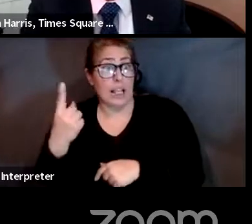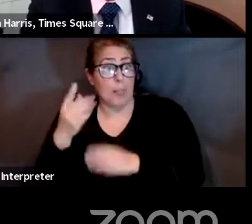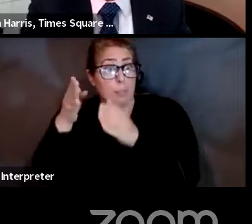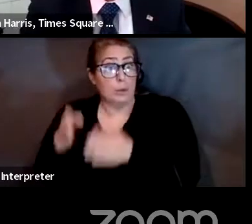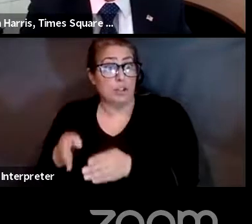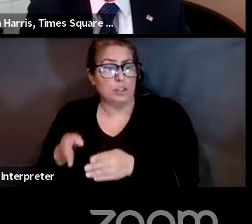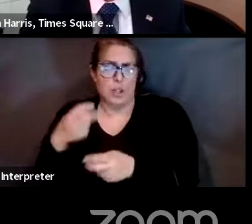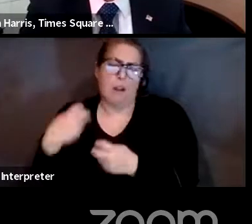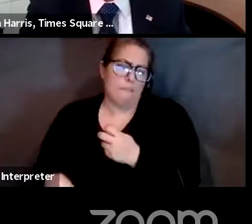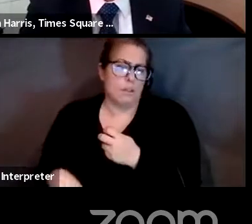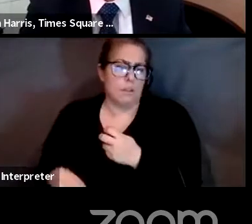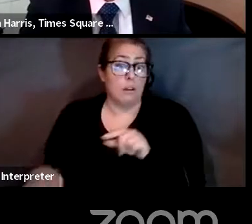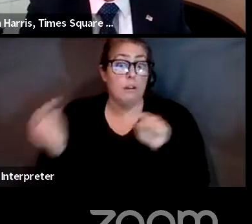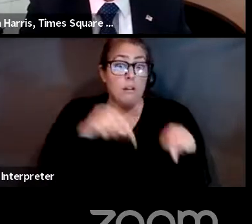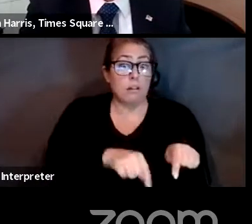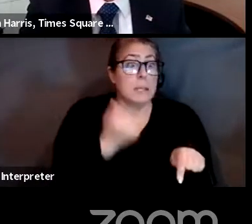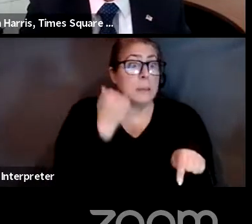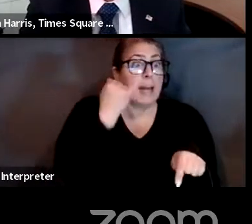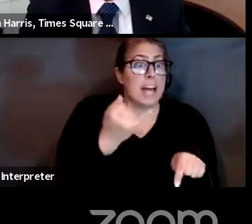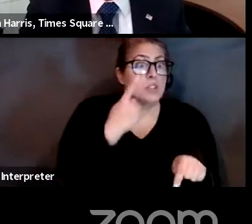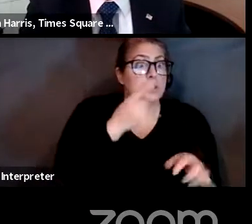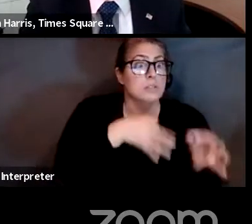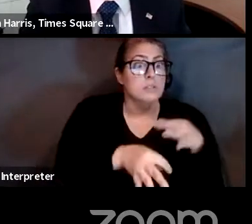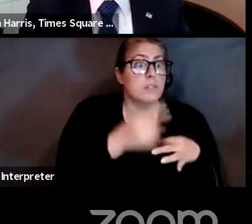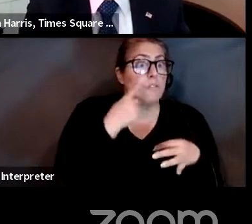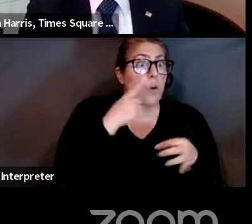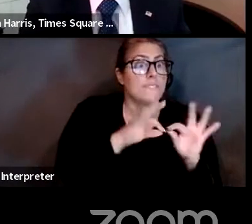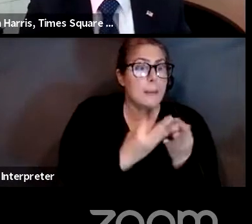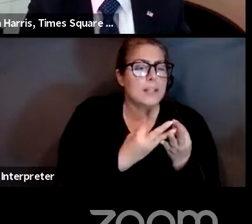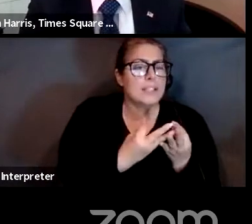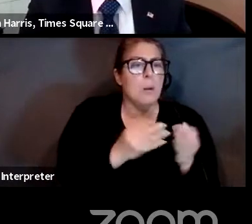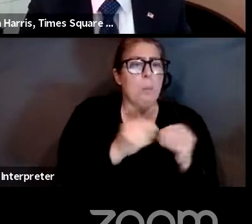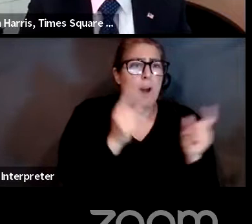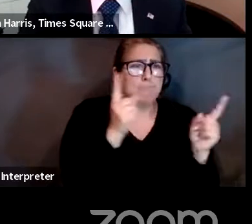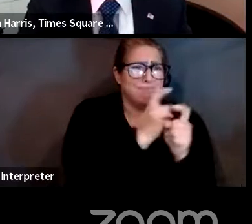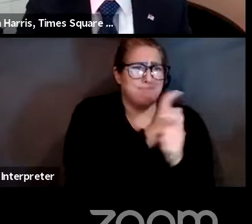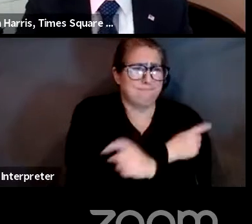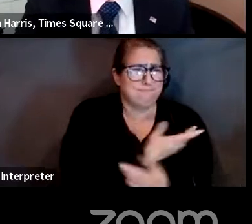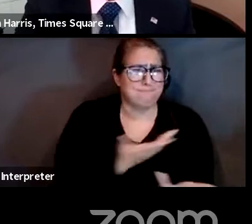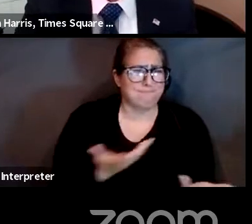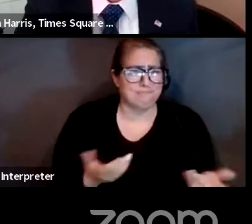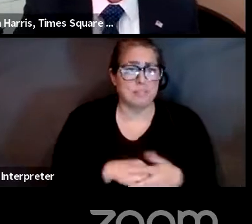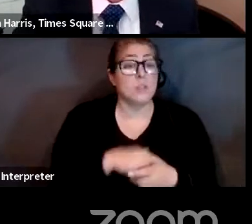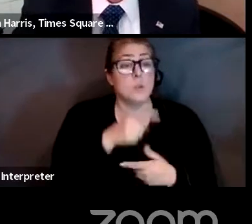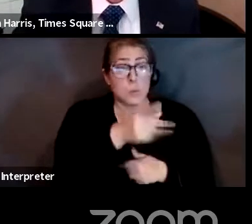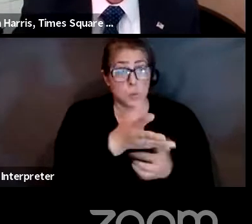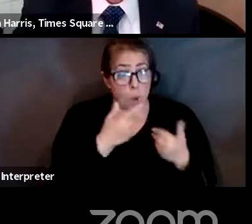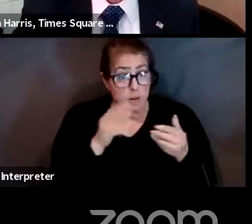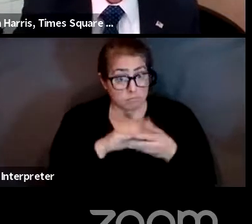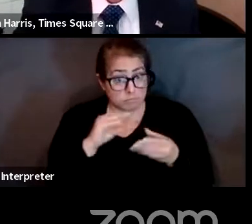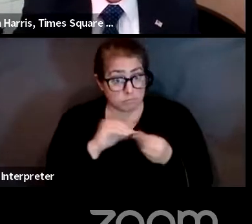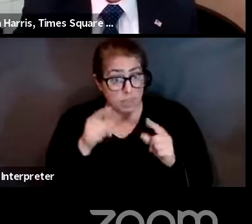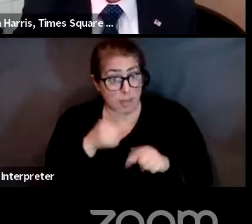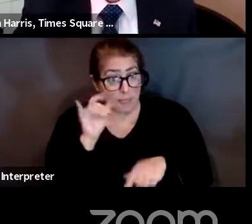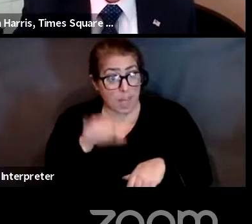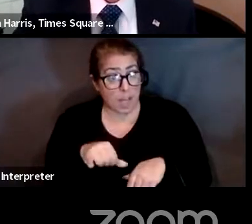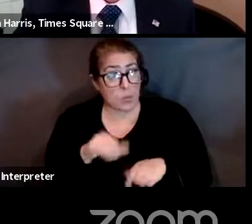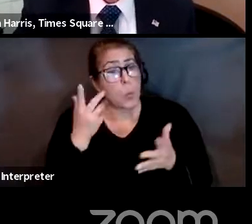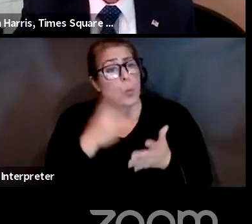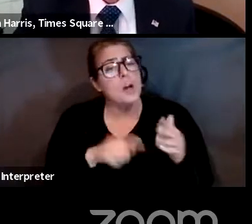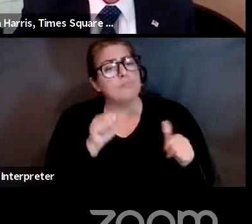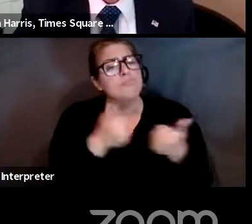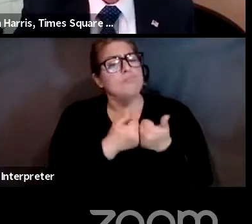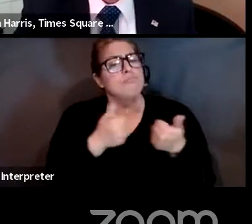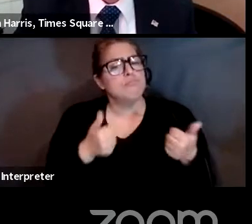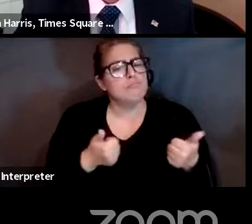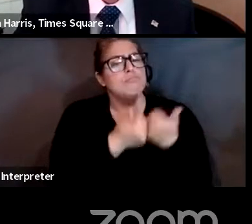families is much, much more complicated. Do you want to talk a little bit about sort of what those challenges are, and